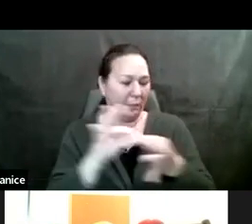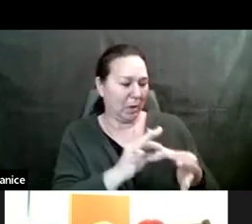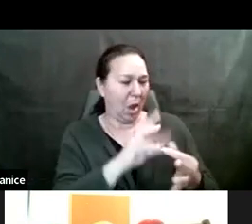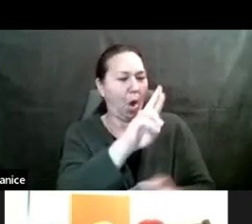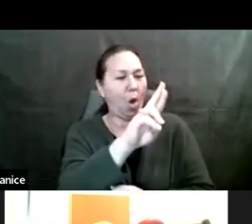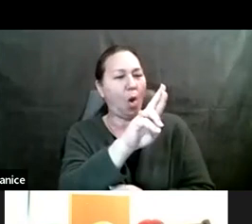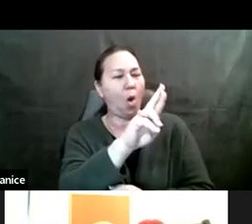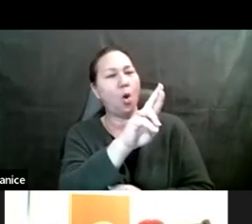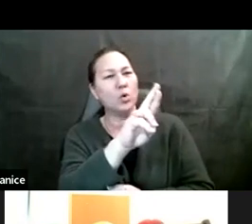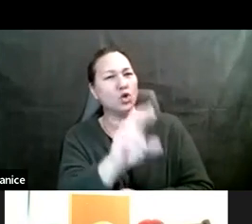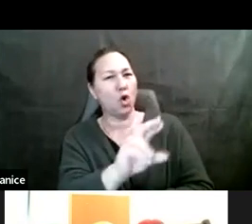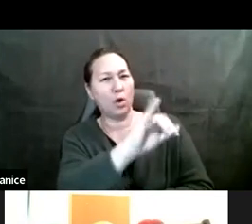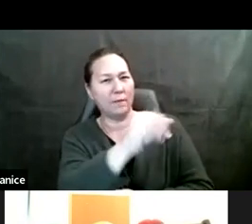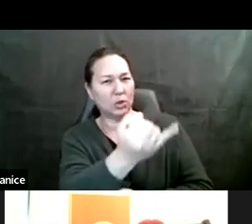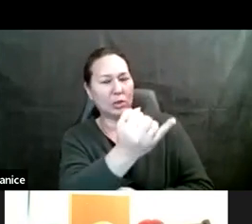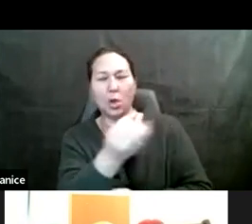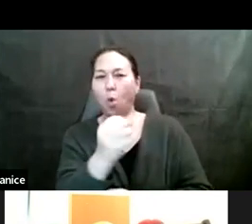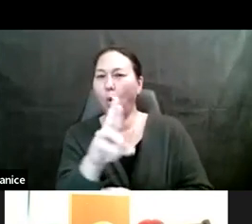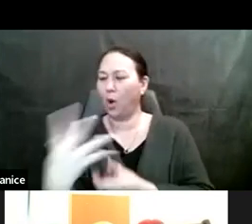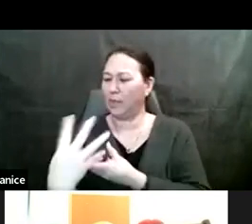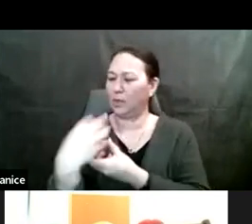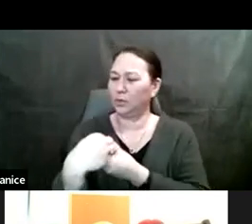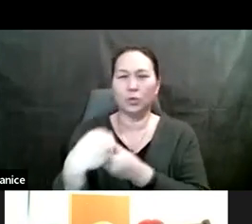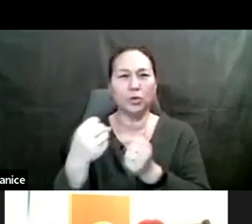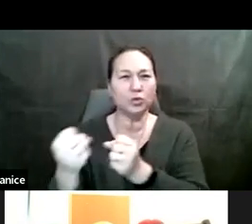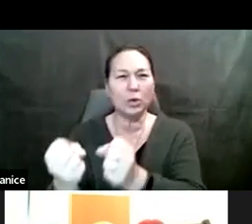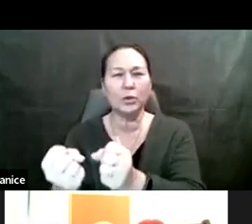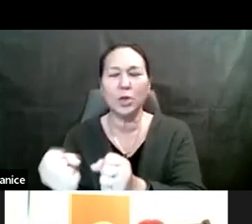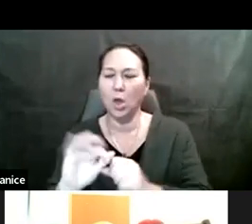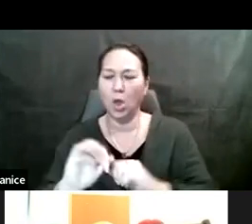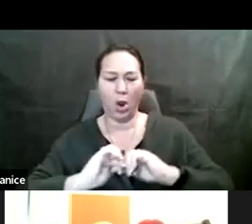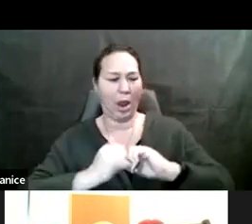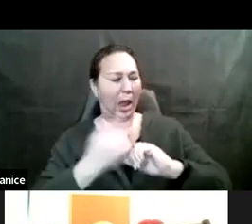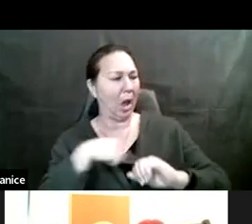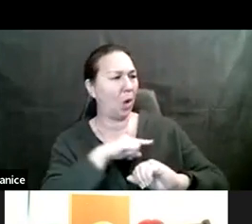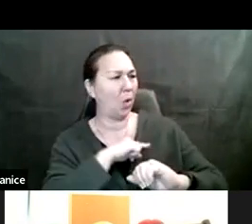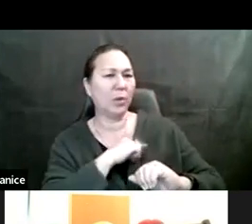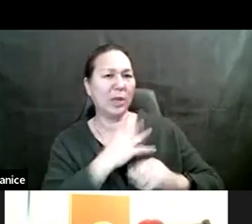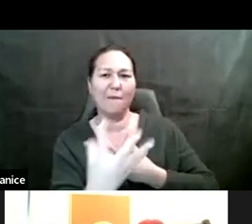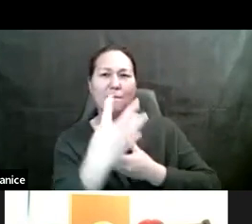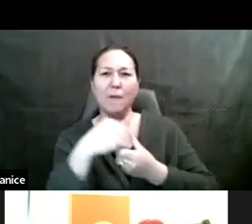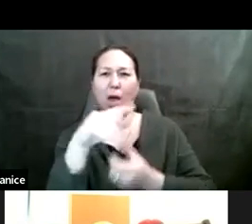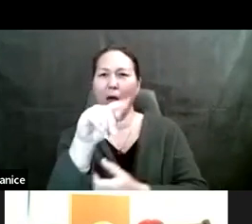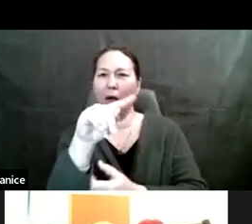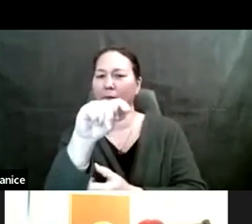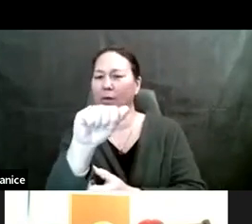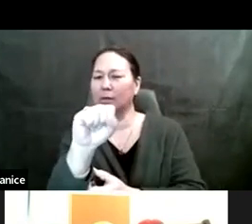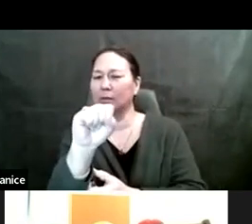inclusive education strategy um how we've involved task forces along the process so